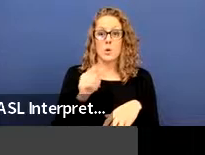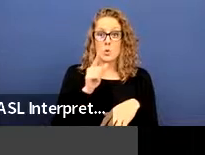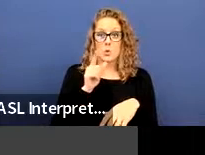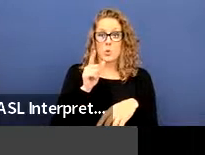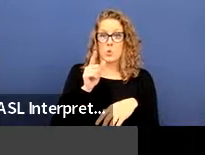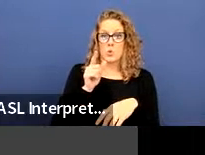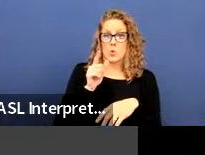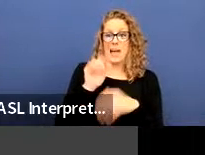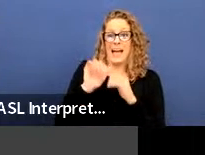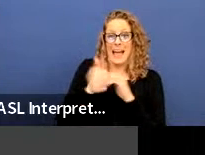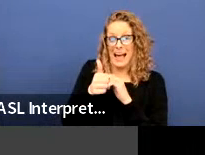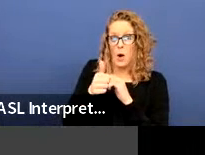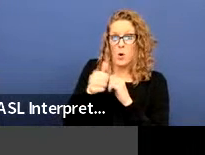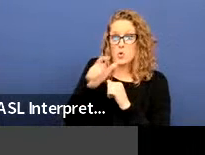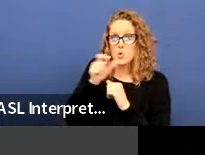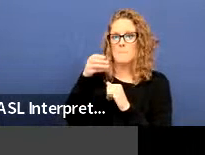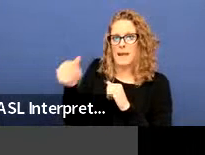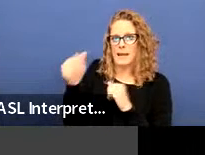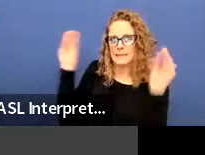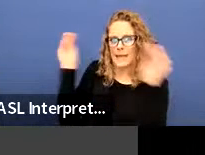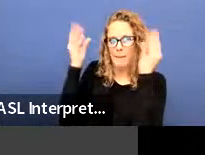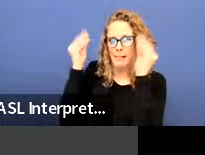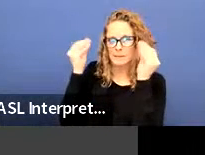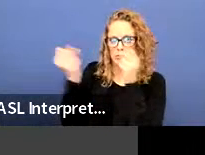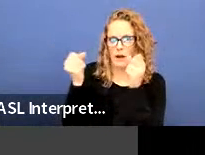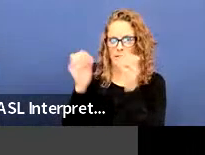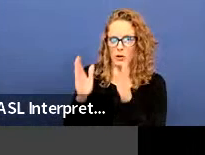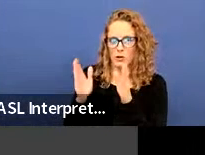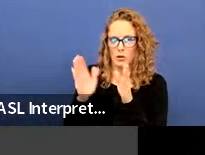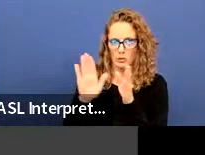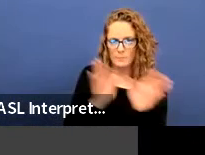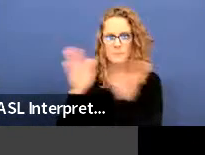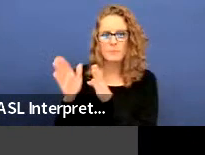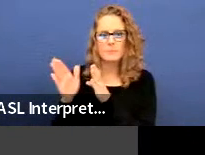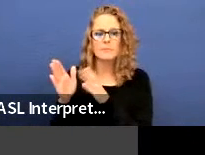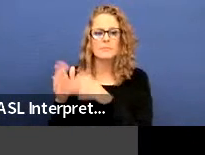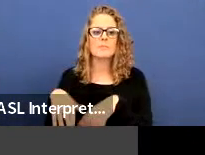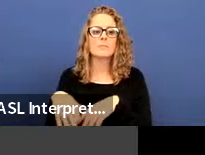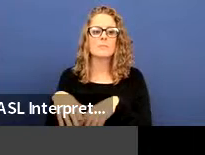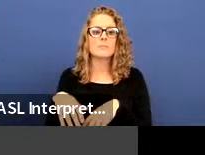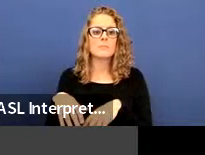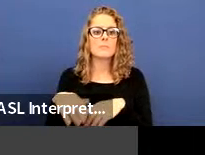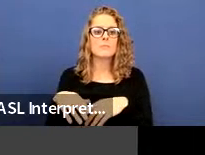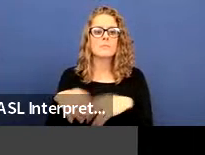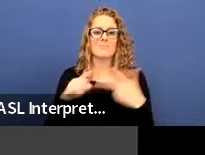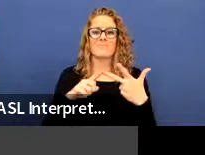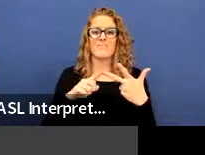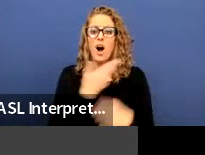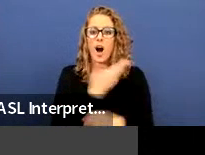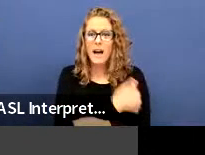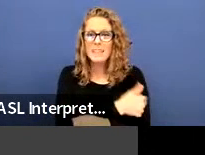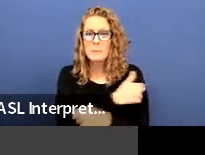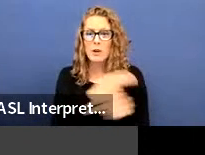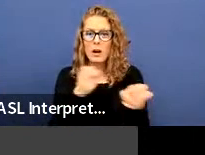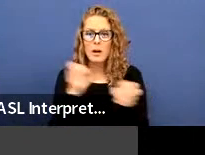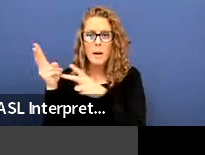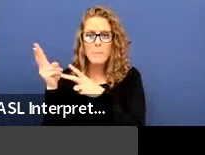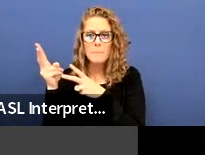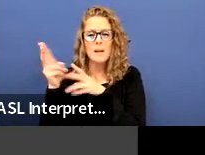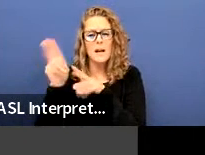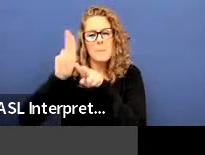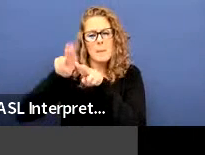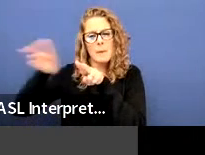paid. Hospital saturation. Right now with COVID and staffing, our hospitals get full